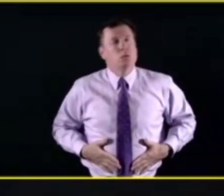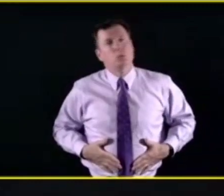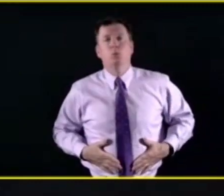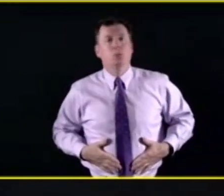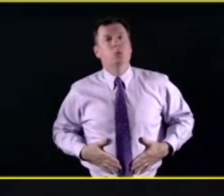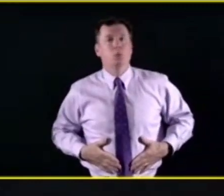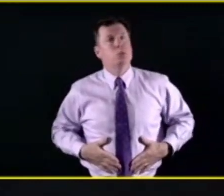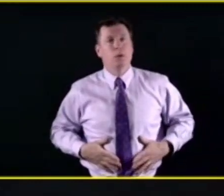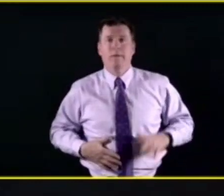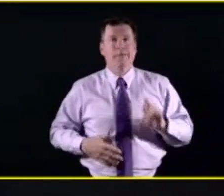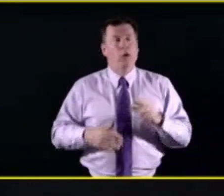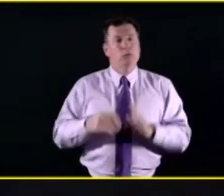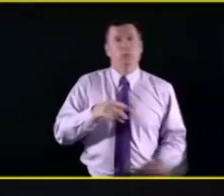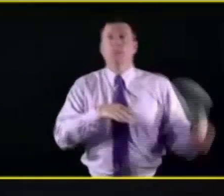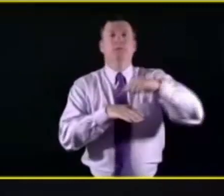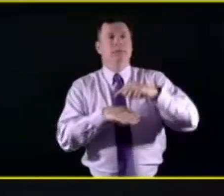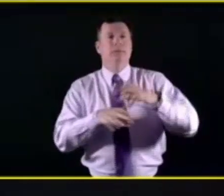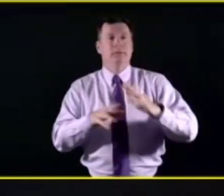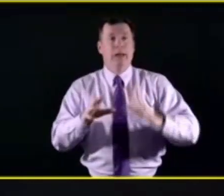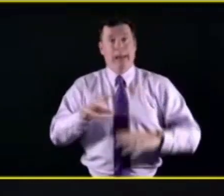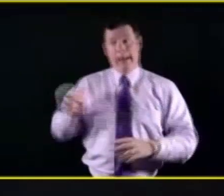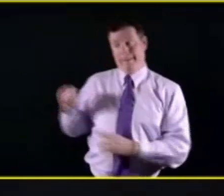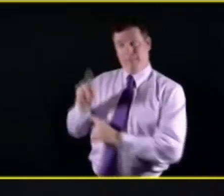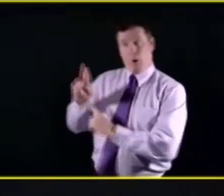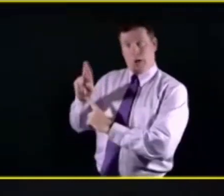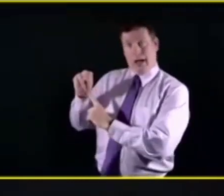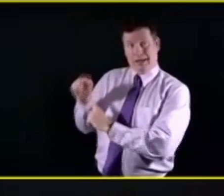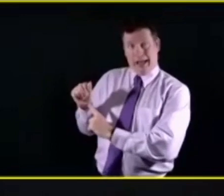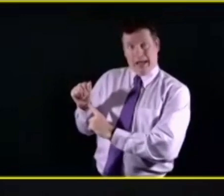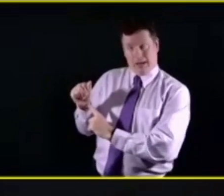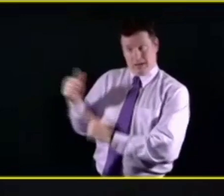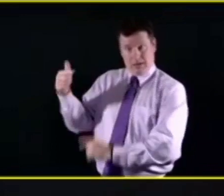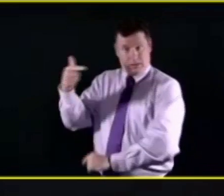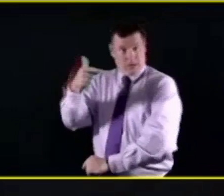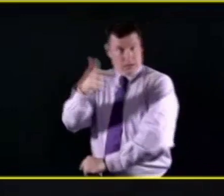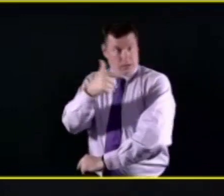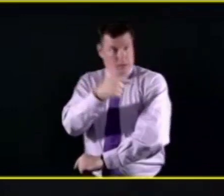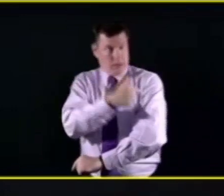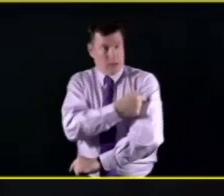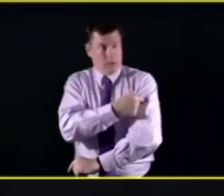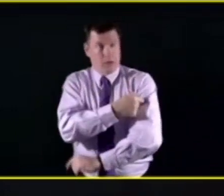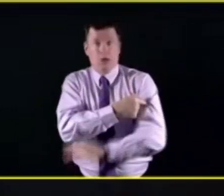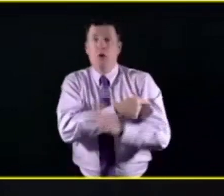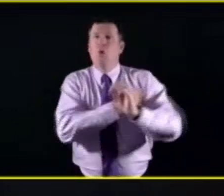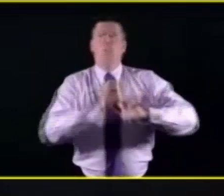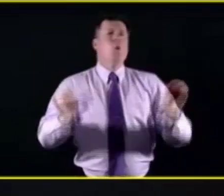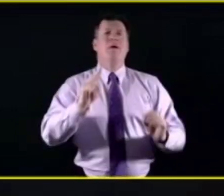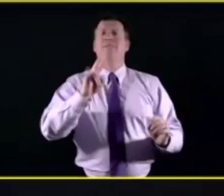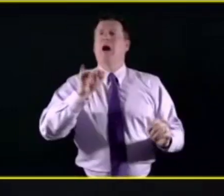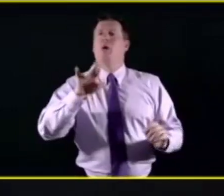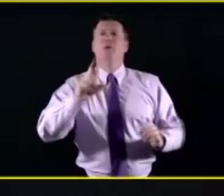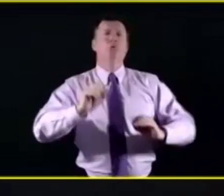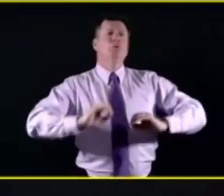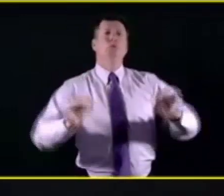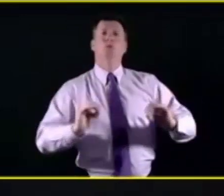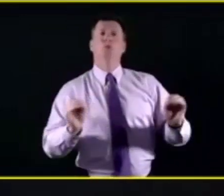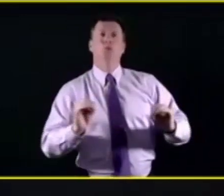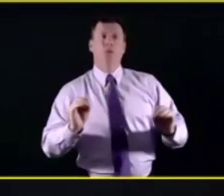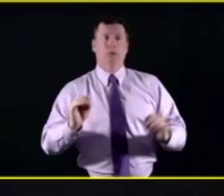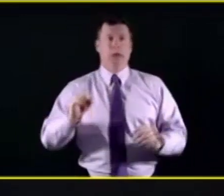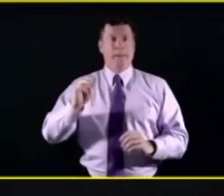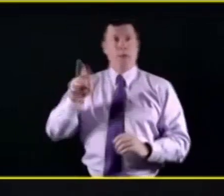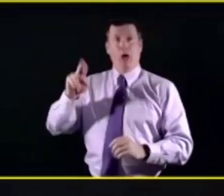infecting the patient with a virus. You're simply putting in a messenger RNA, which is an instruction to how the